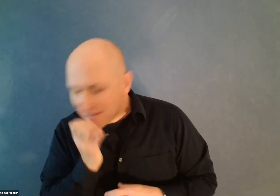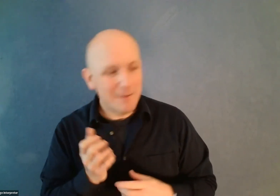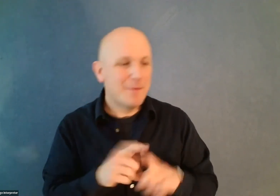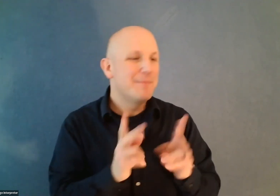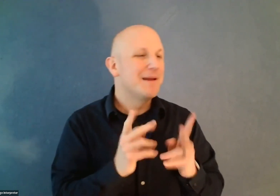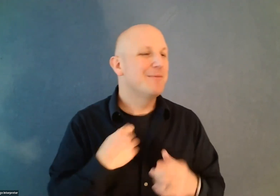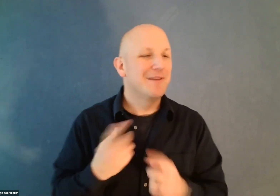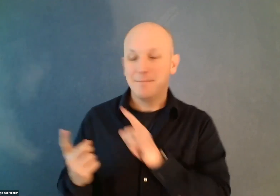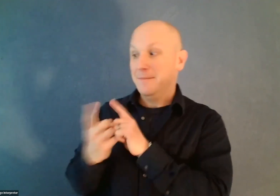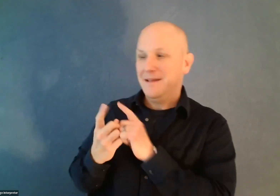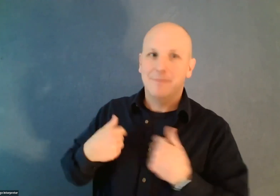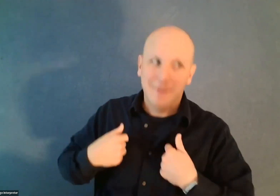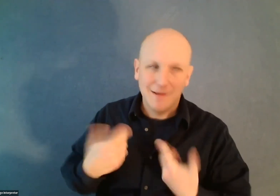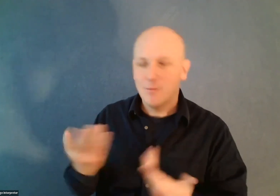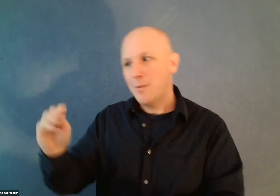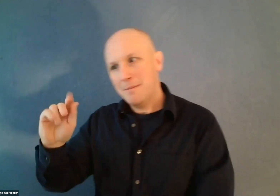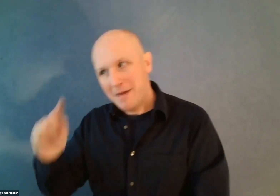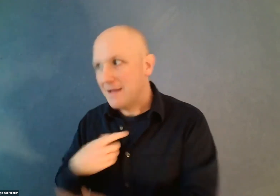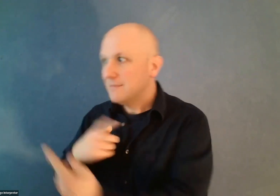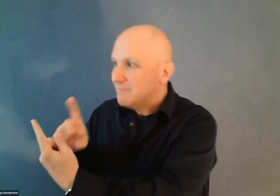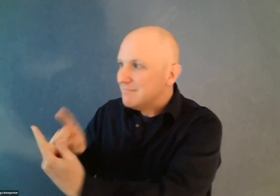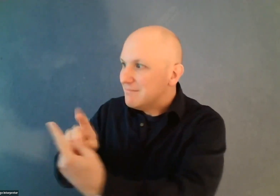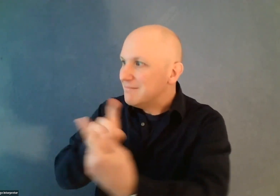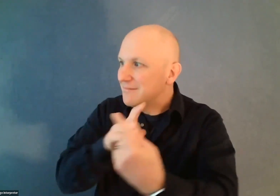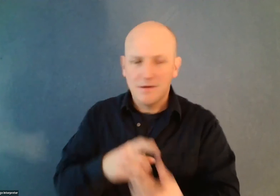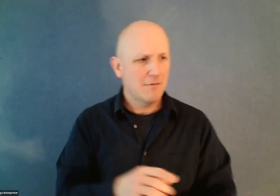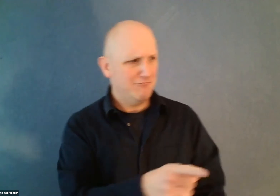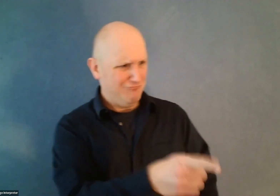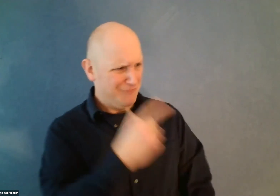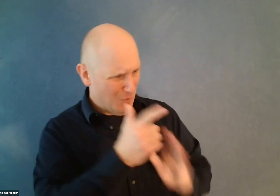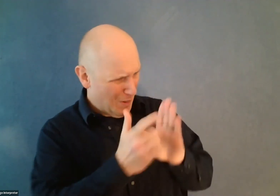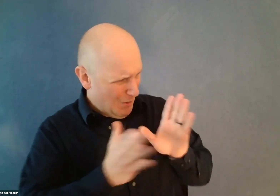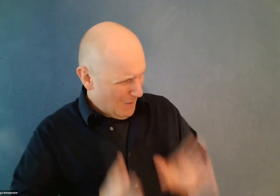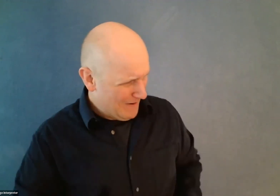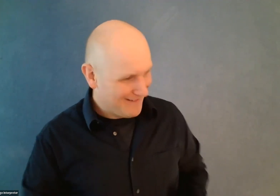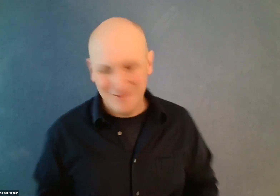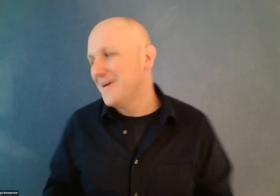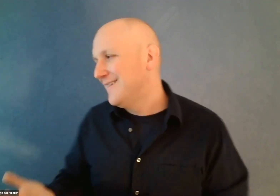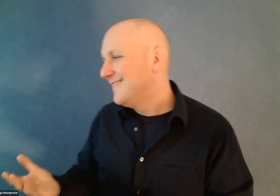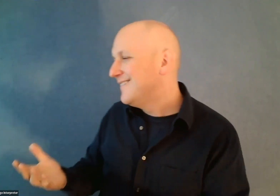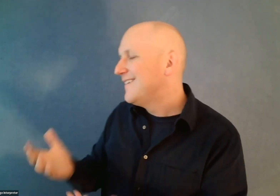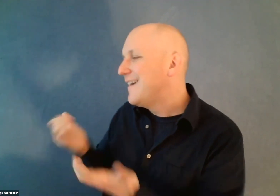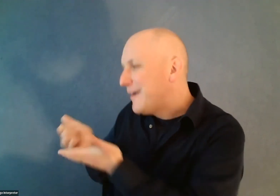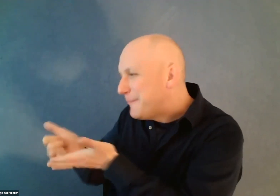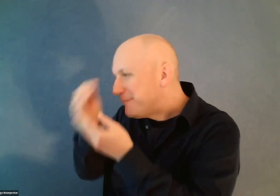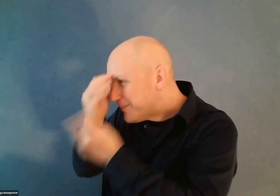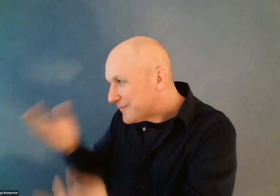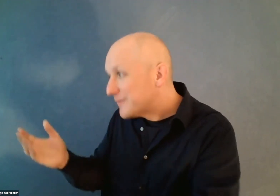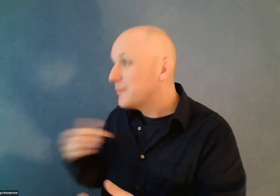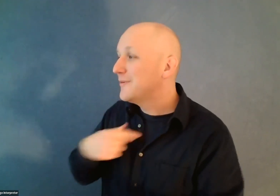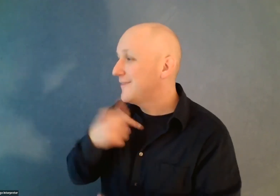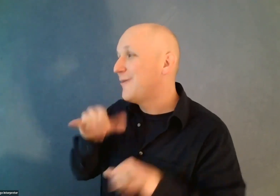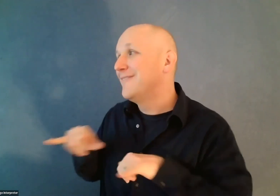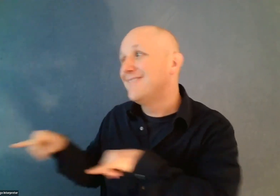part of the beauty of the program. Lawyers don't all look or sound one way. Okay, so Janelle, how about you? What made you want to